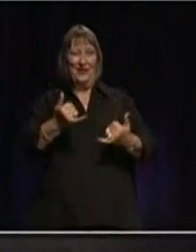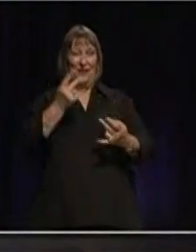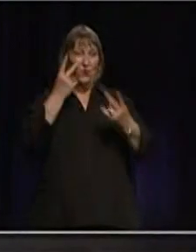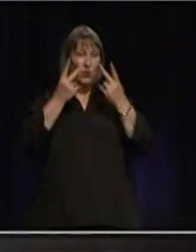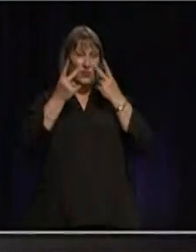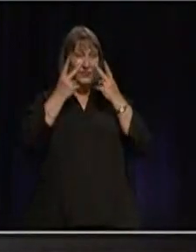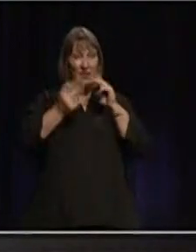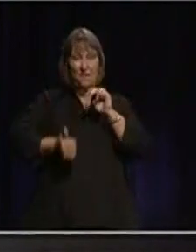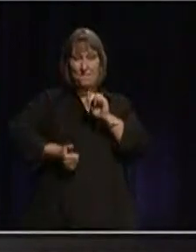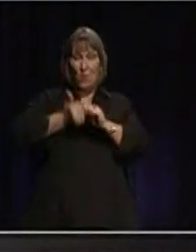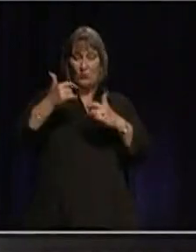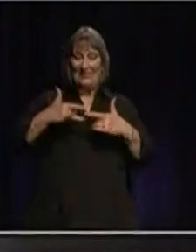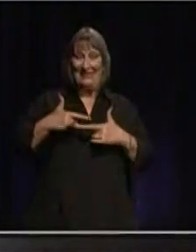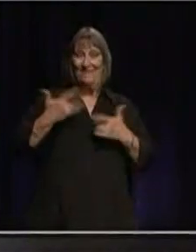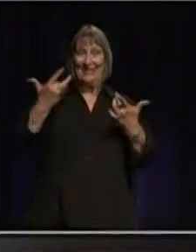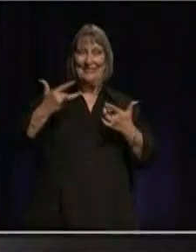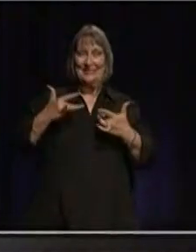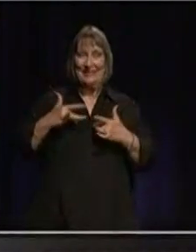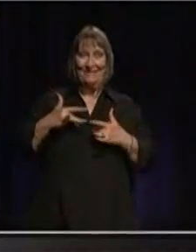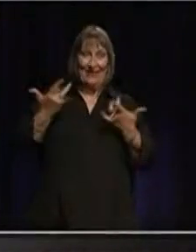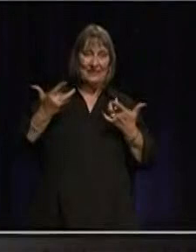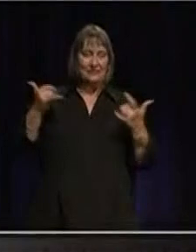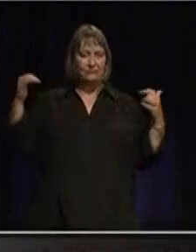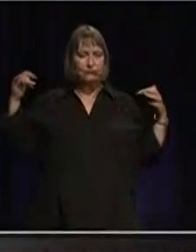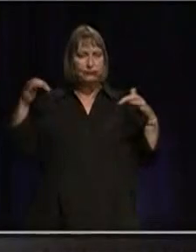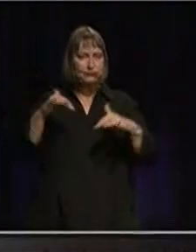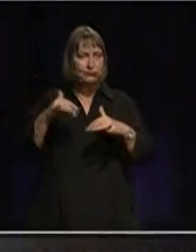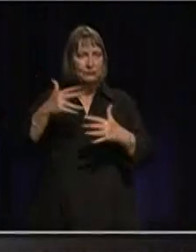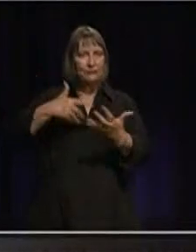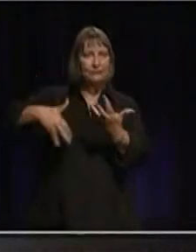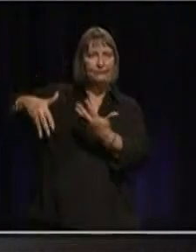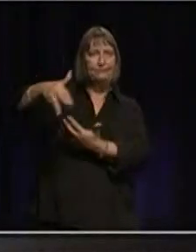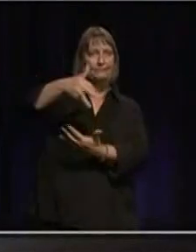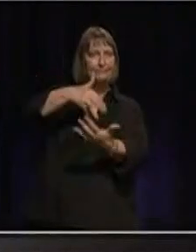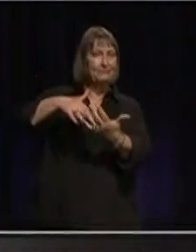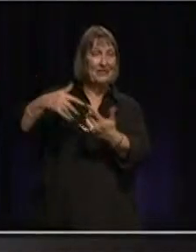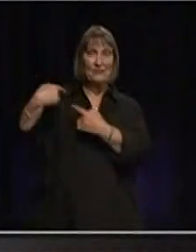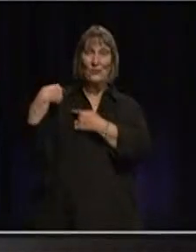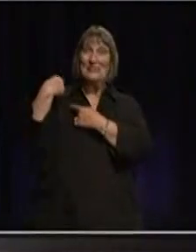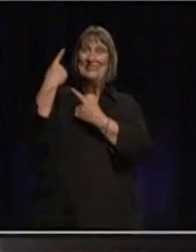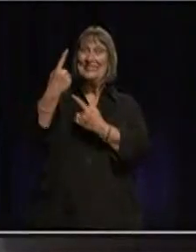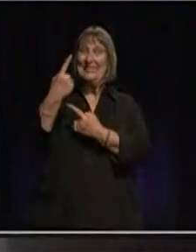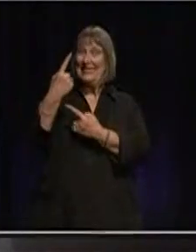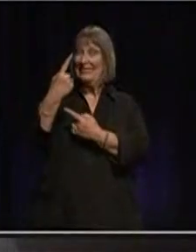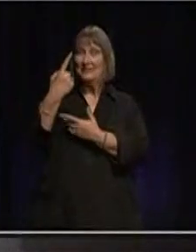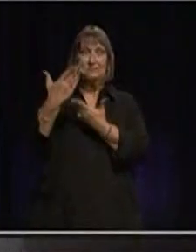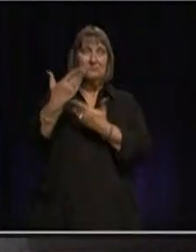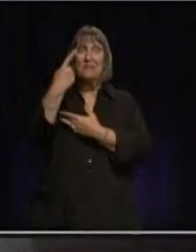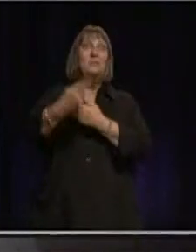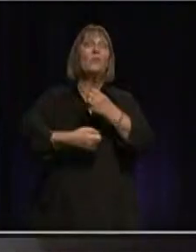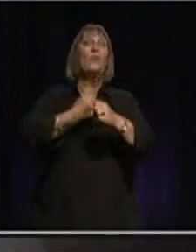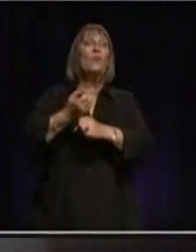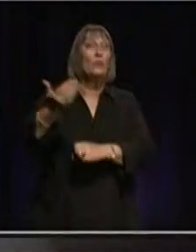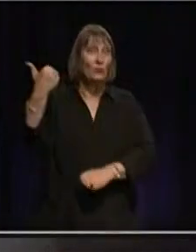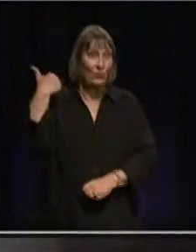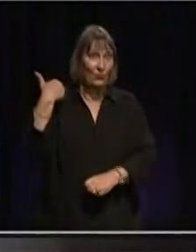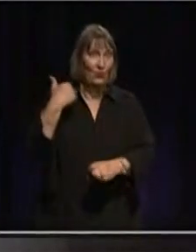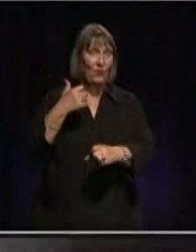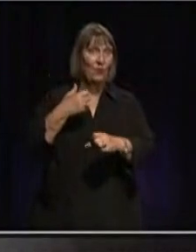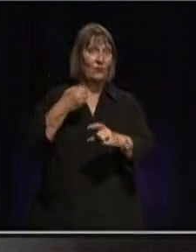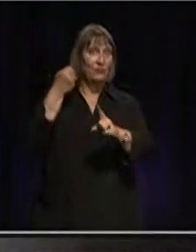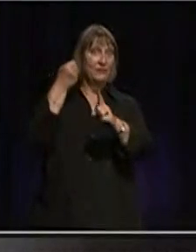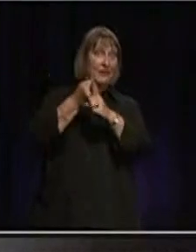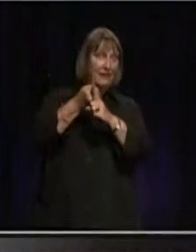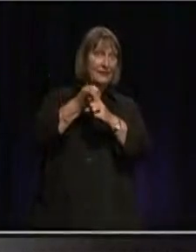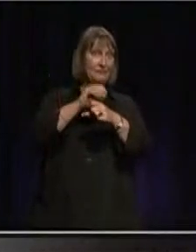most events, the most maybe amount of people in the city since maybe the pandemic even started a year ago. Is there is there